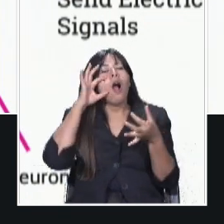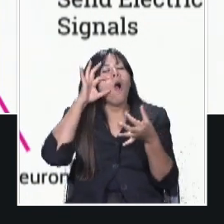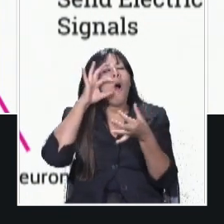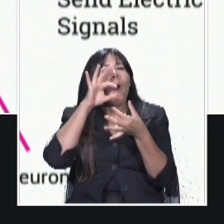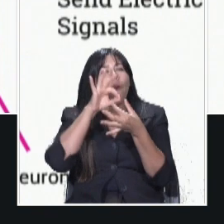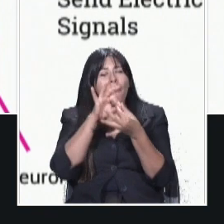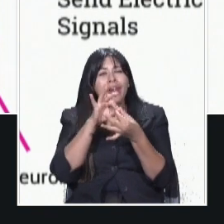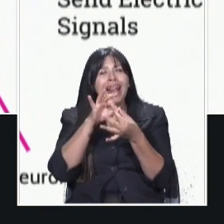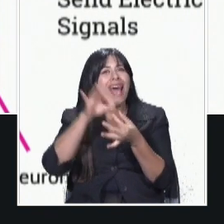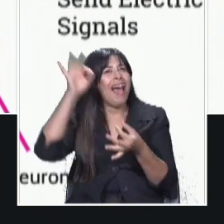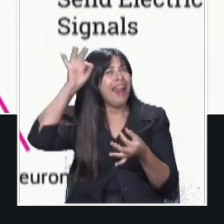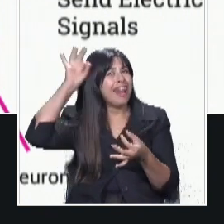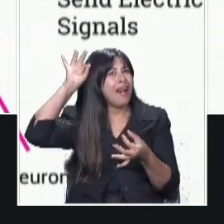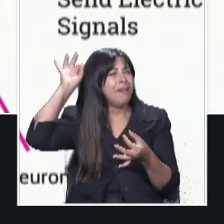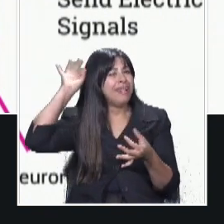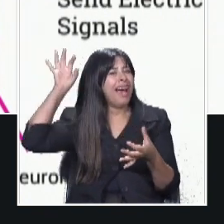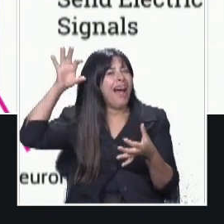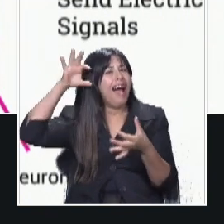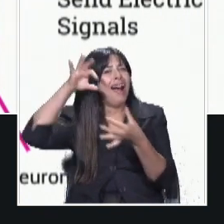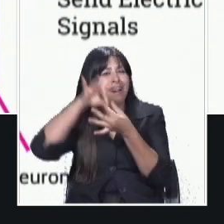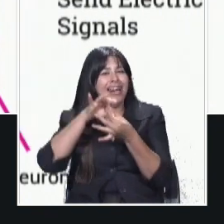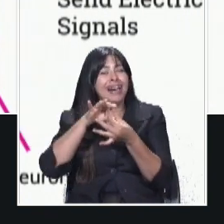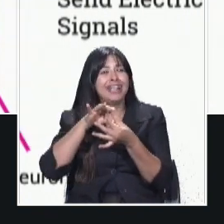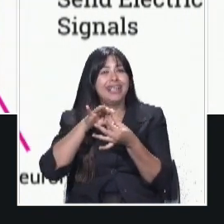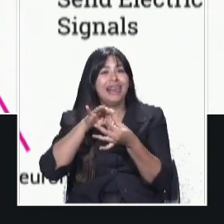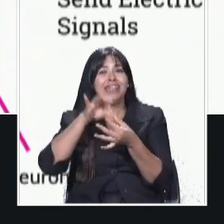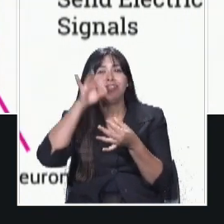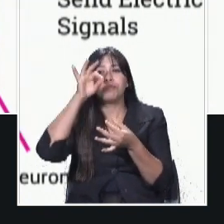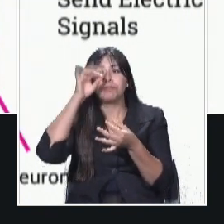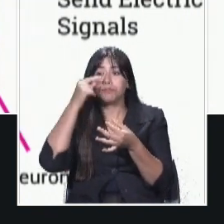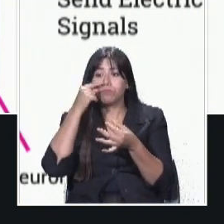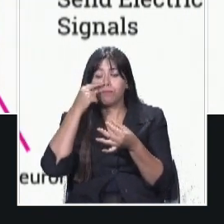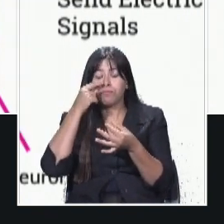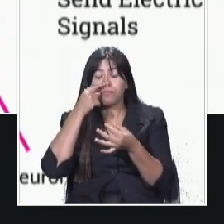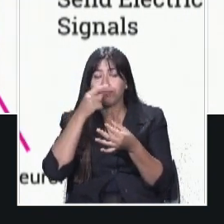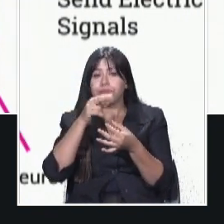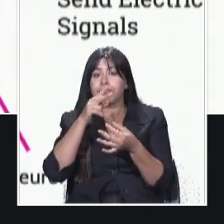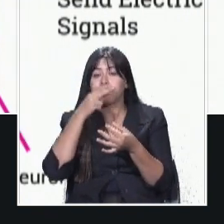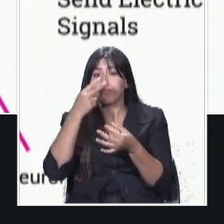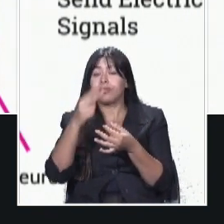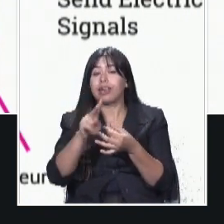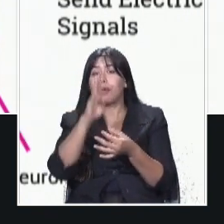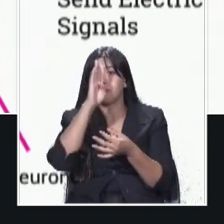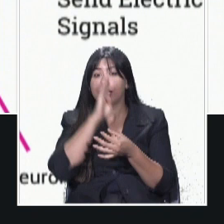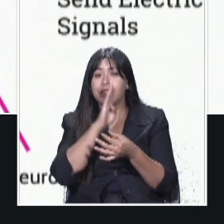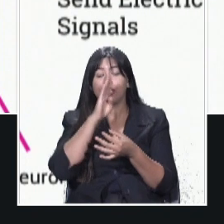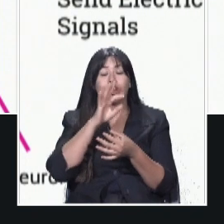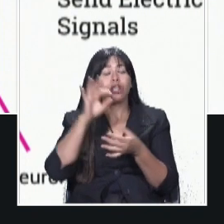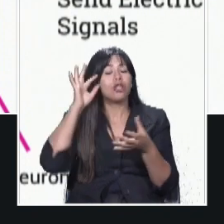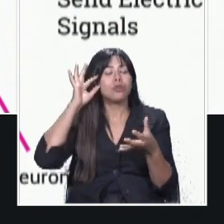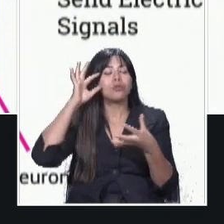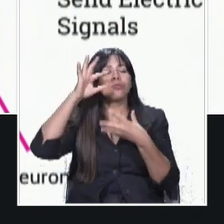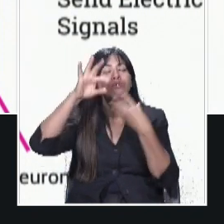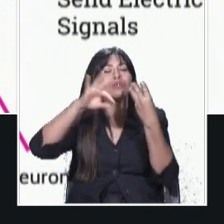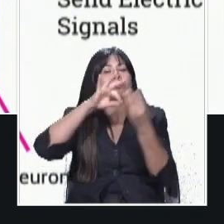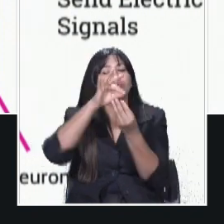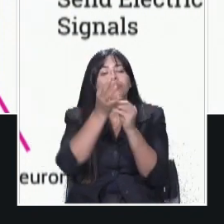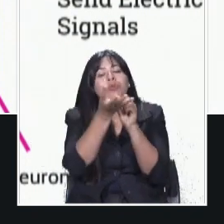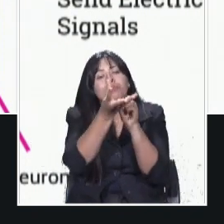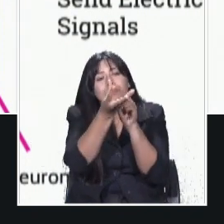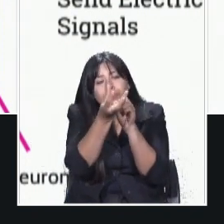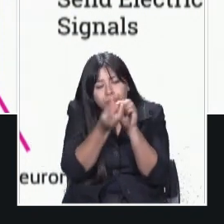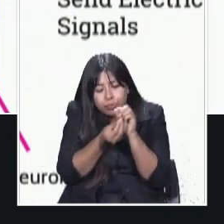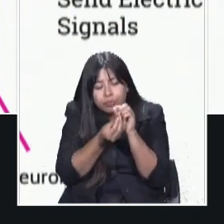yes? That are in the nose of the dog. These particles, they bind to it. And what happens is these cells, these neurons, they